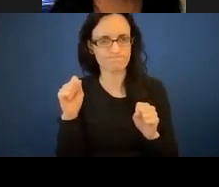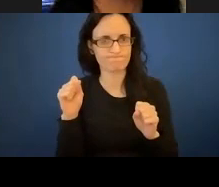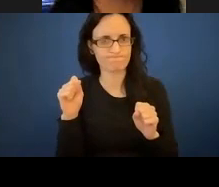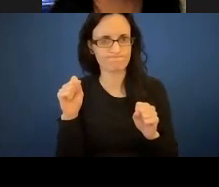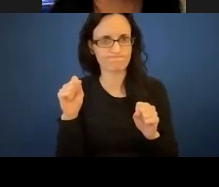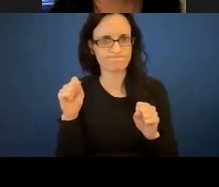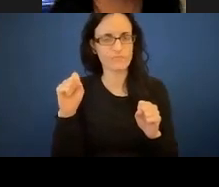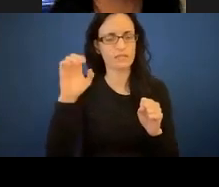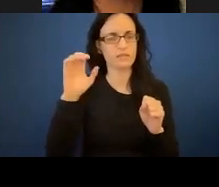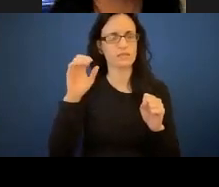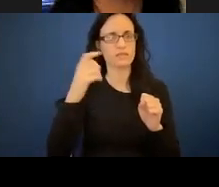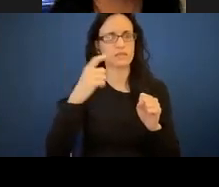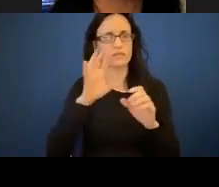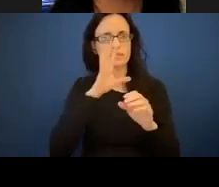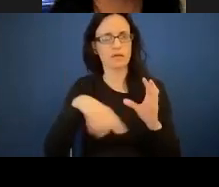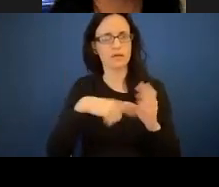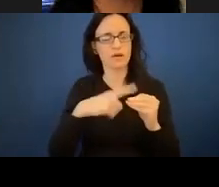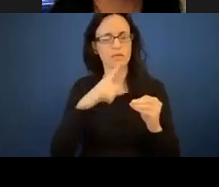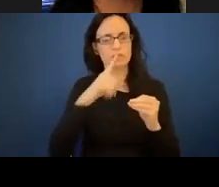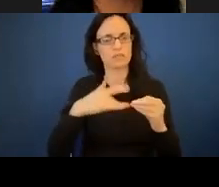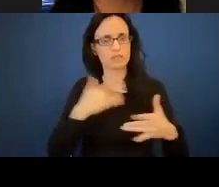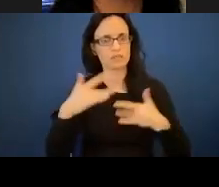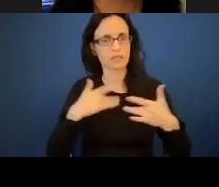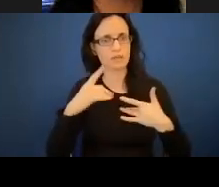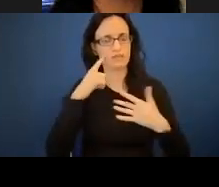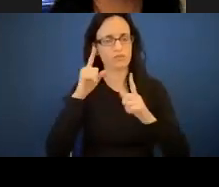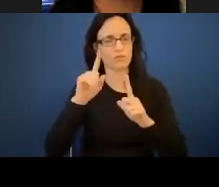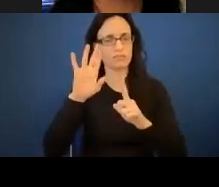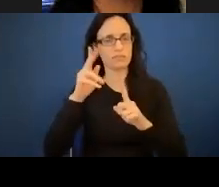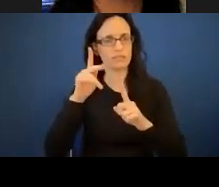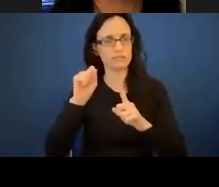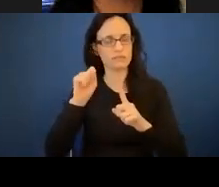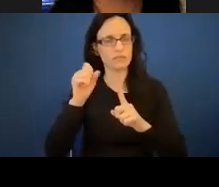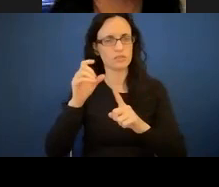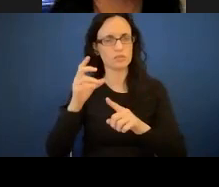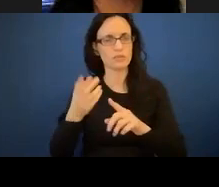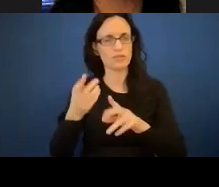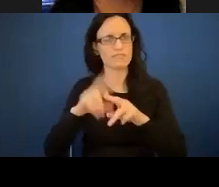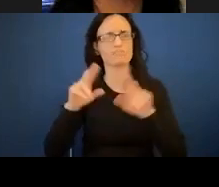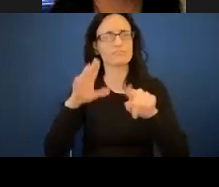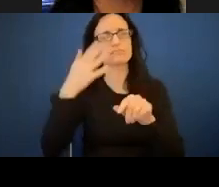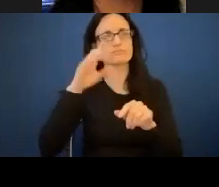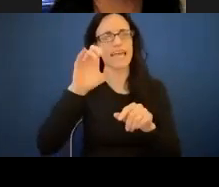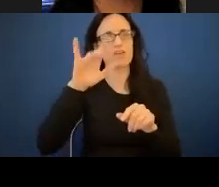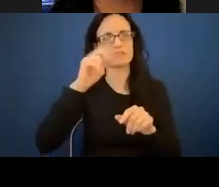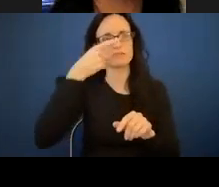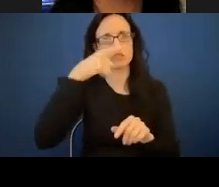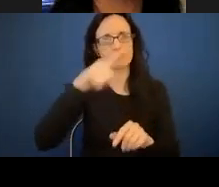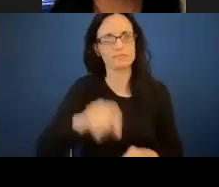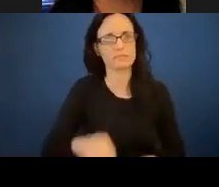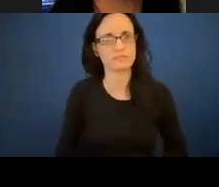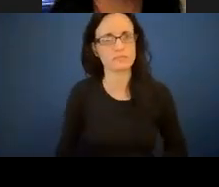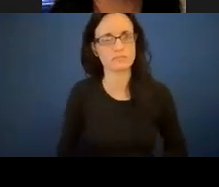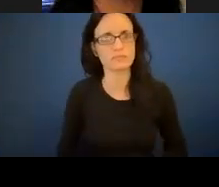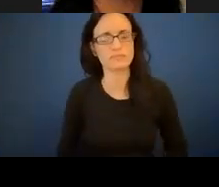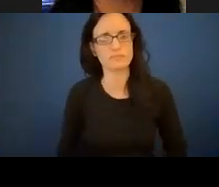with the DPS on our shared goal of increasing the diversity of our exam schools. DPS has